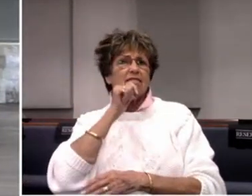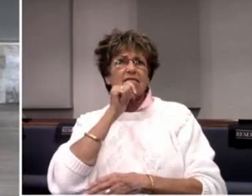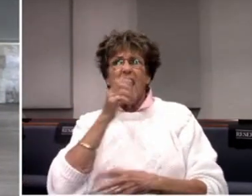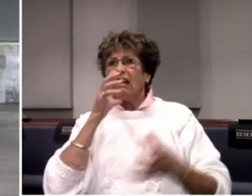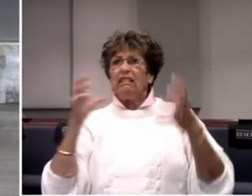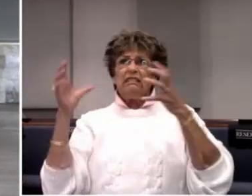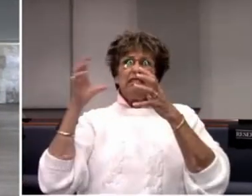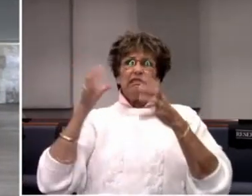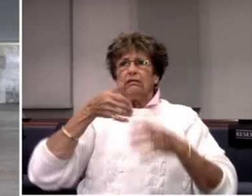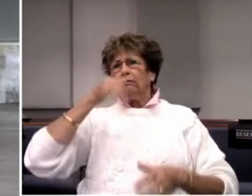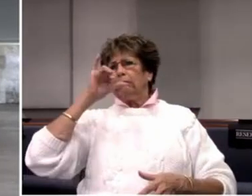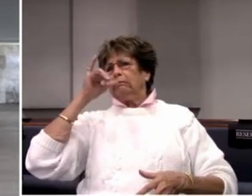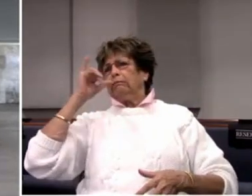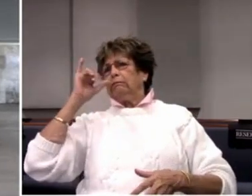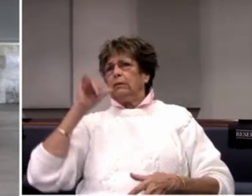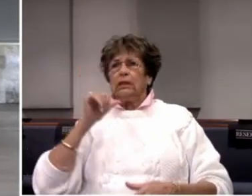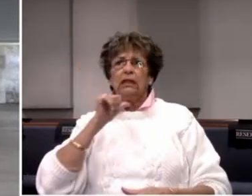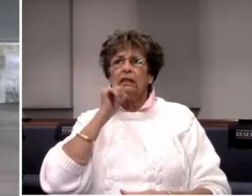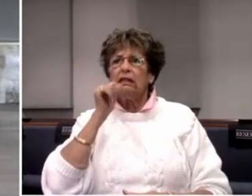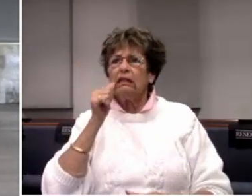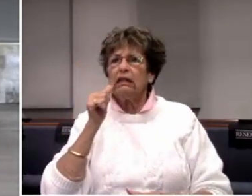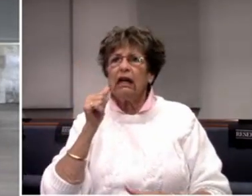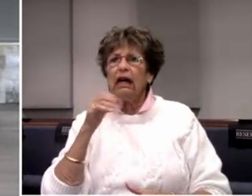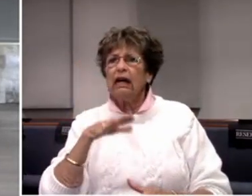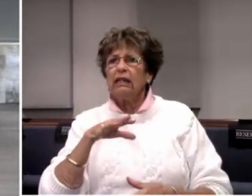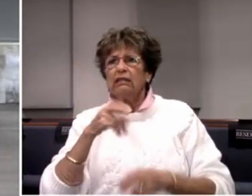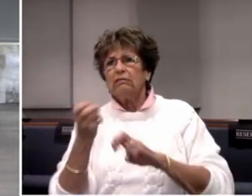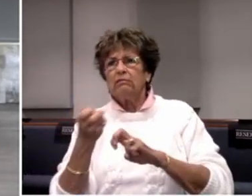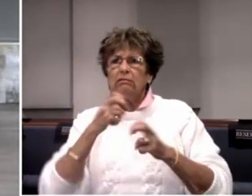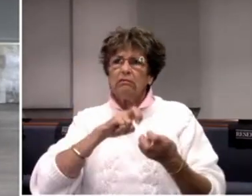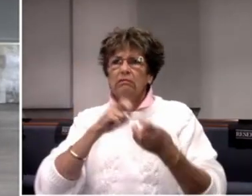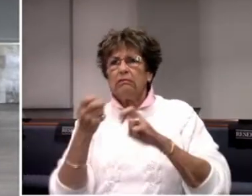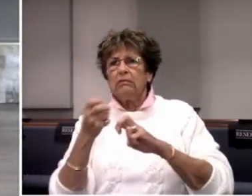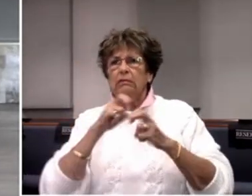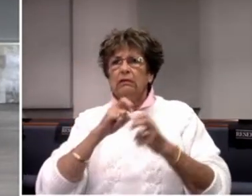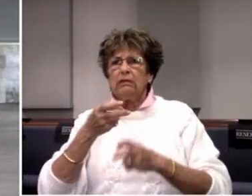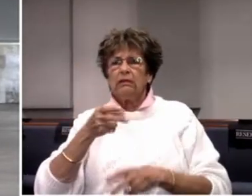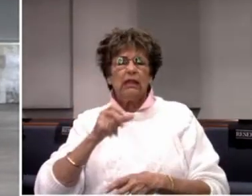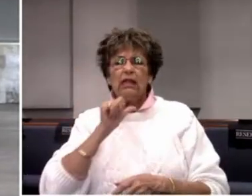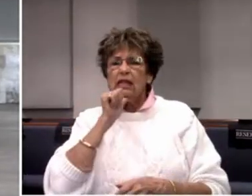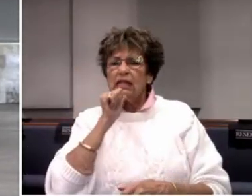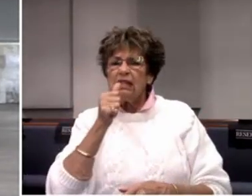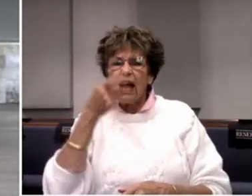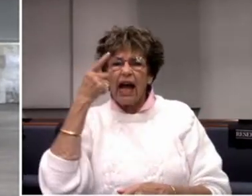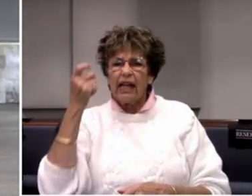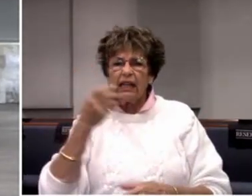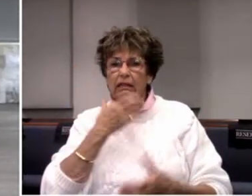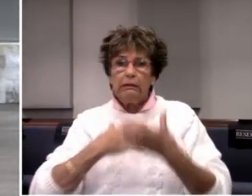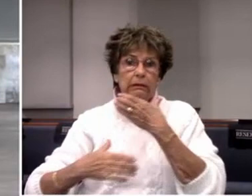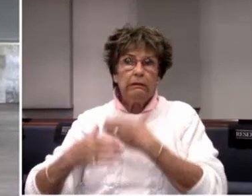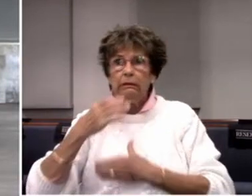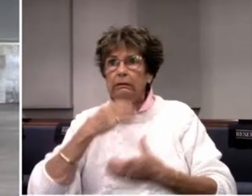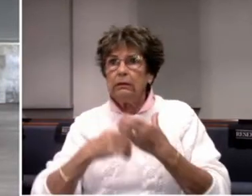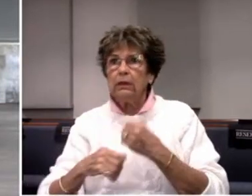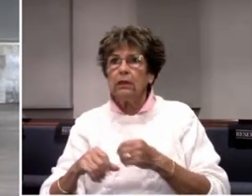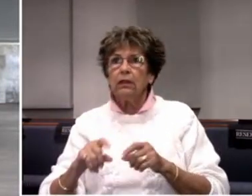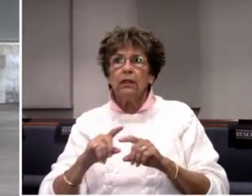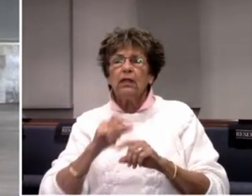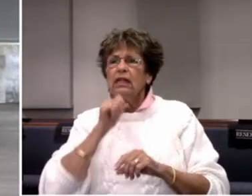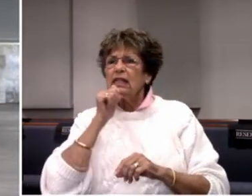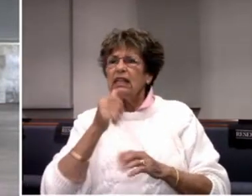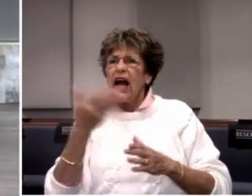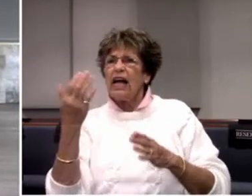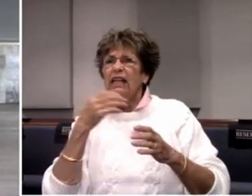rioting and drunkenness, not in chambering and wantonness, not in strife and envying. This is just right here. But put you on the Lord Jesus